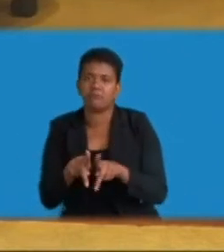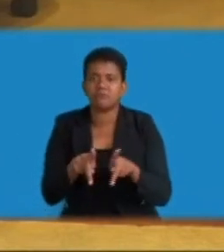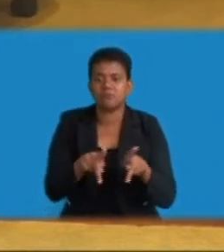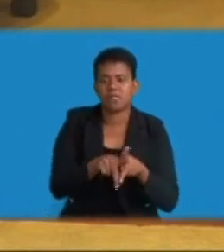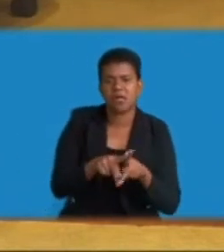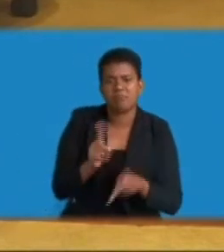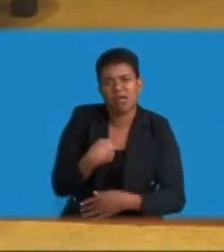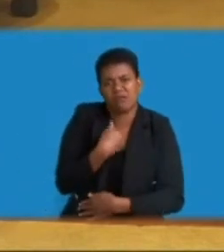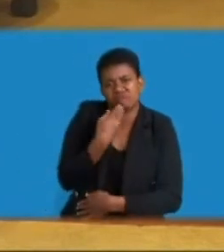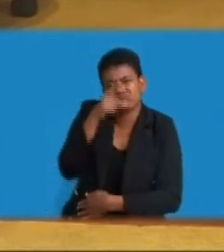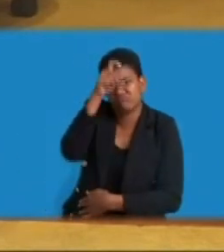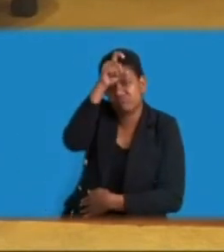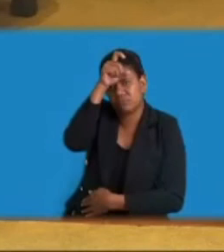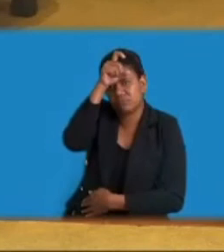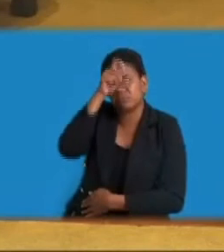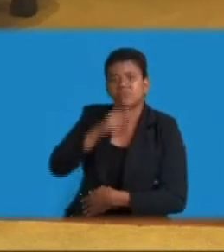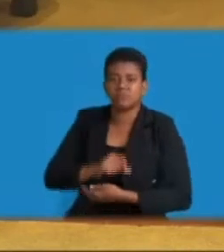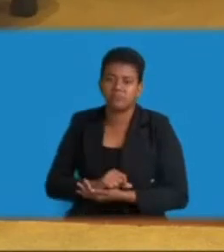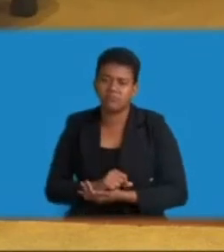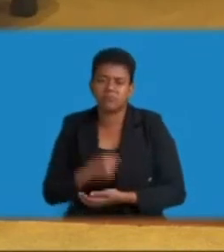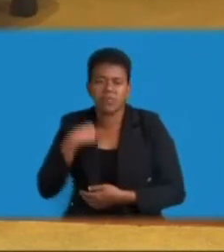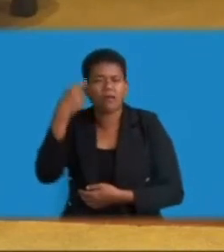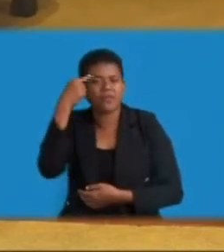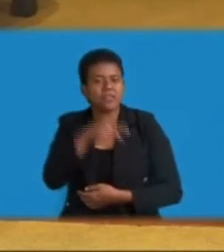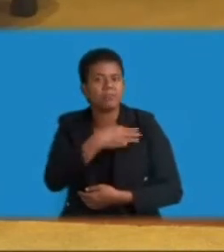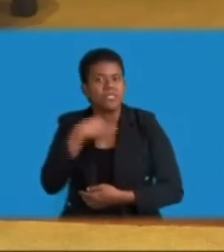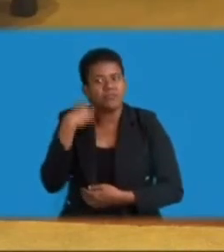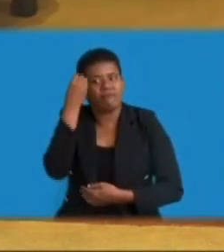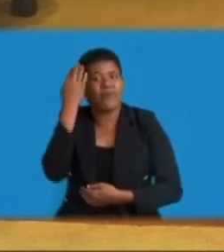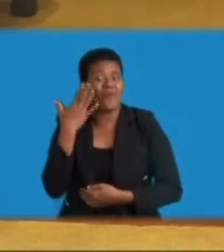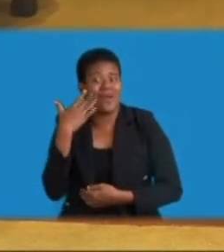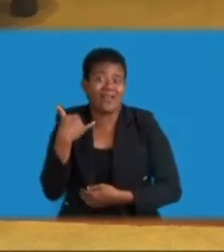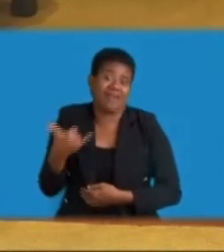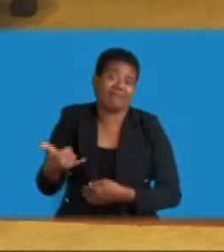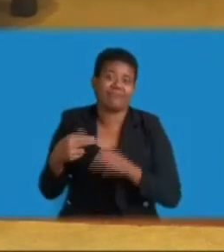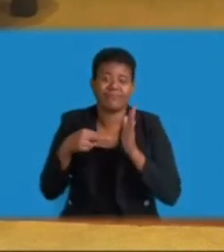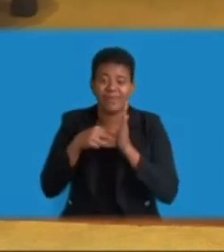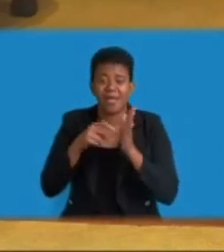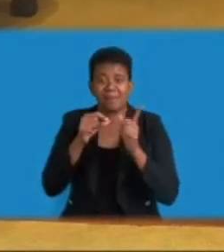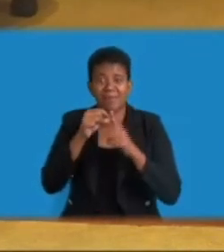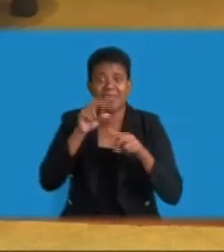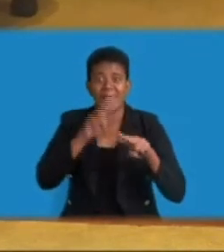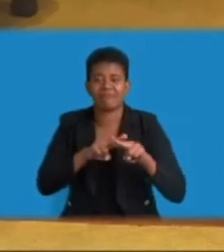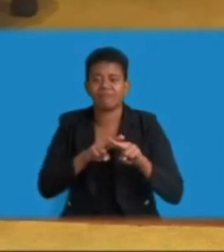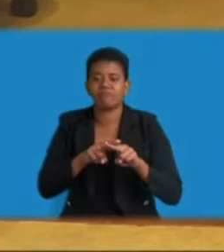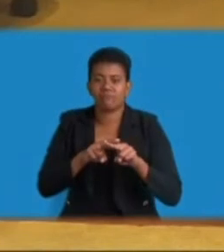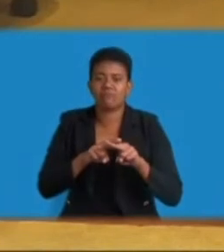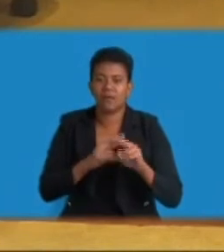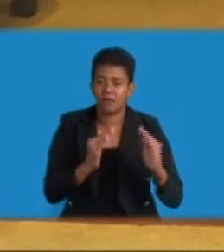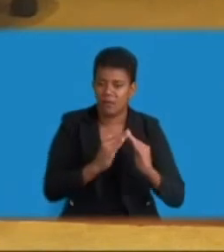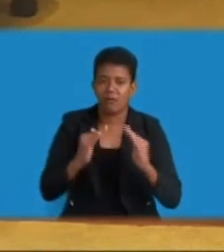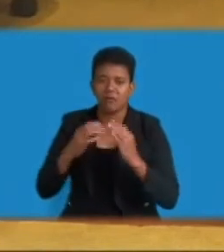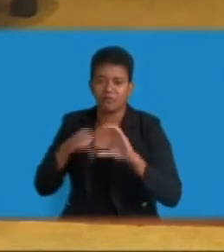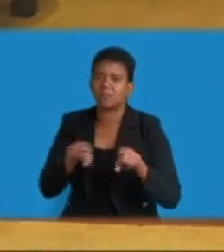fact, the minister probably has forgotten, I think he forgot when he left NFP, that the municipal councils mean